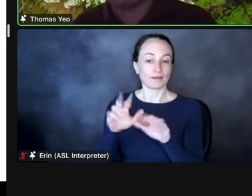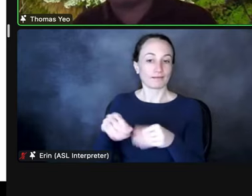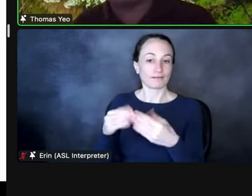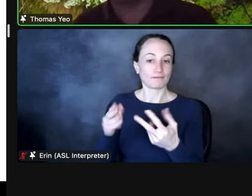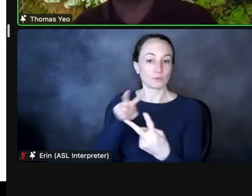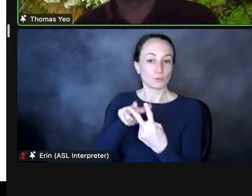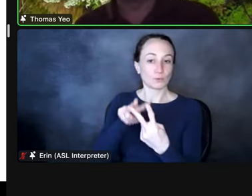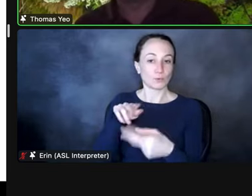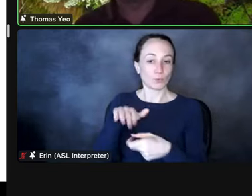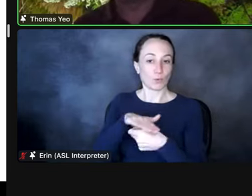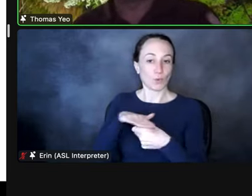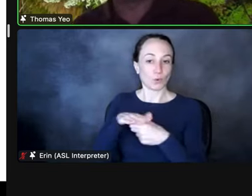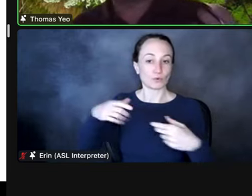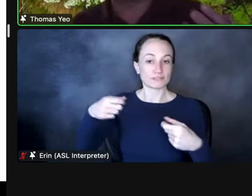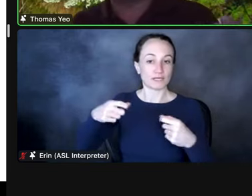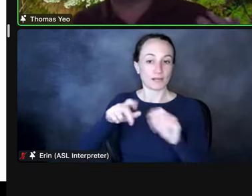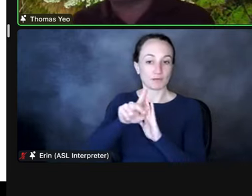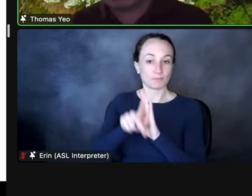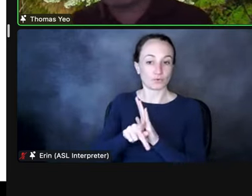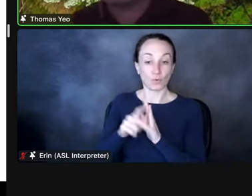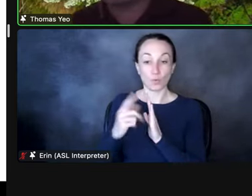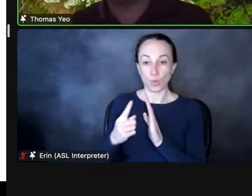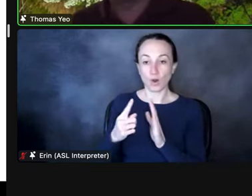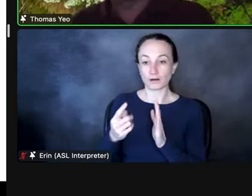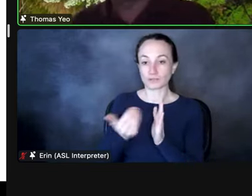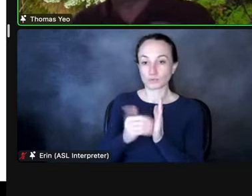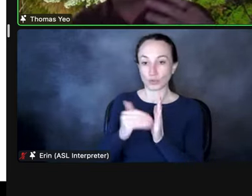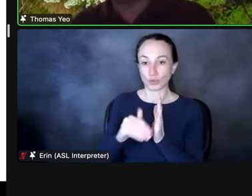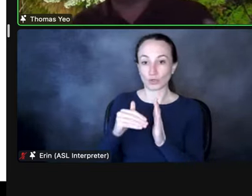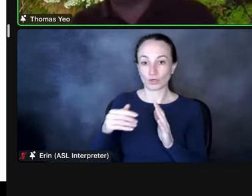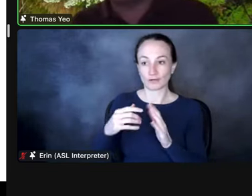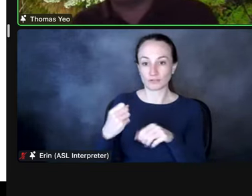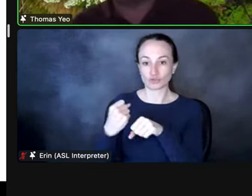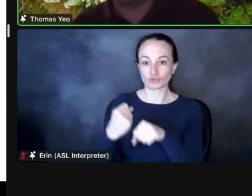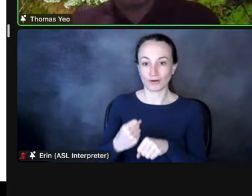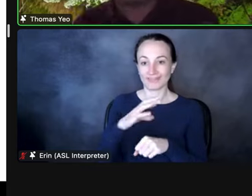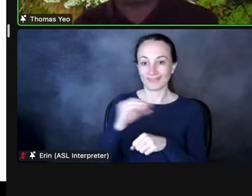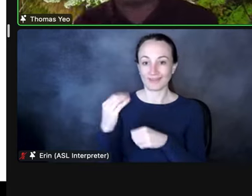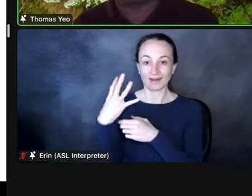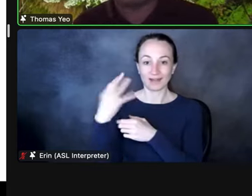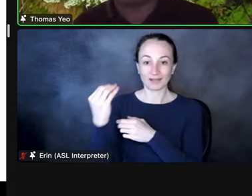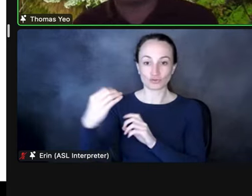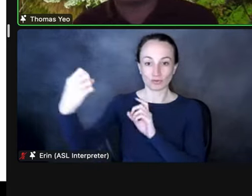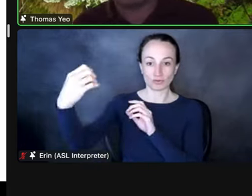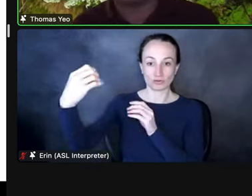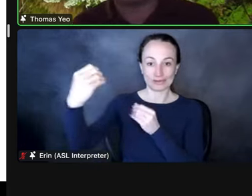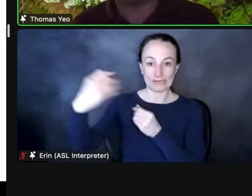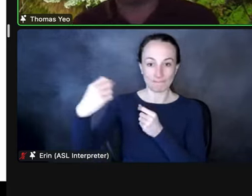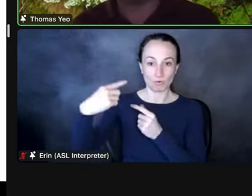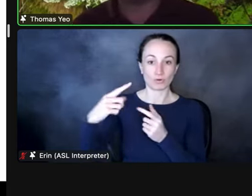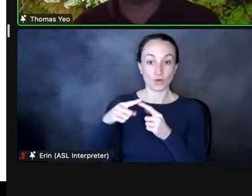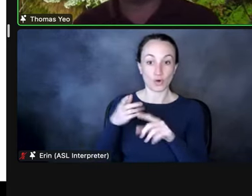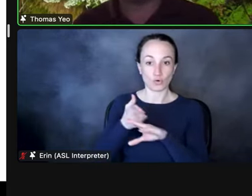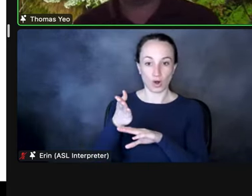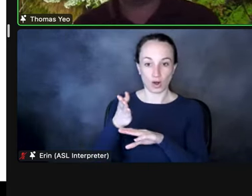synaptic parameters, the recurrent connection strength and external input to be variable across cortical regions.